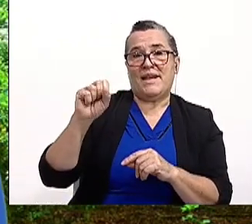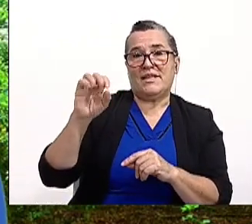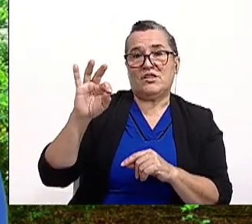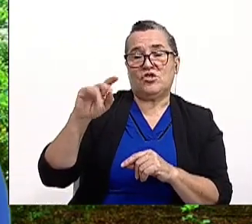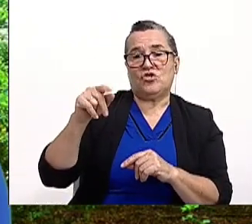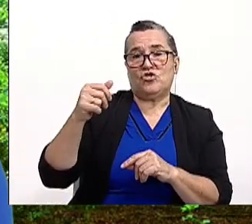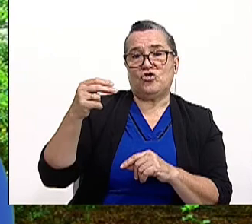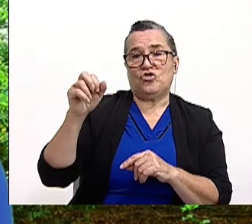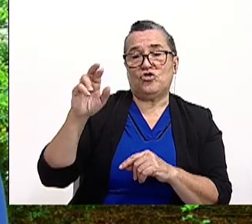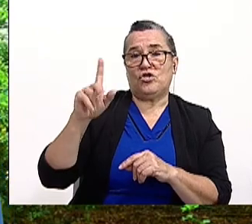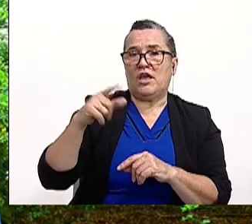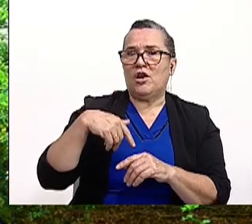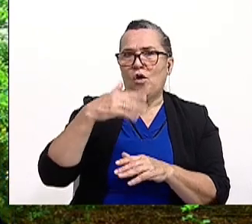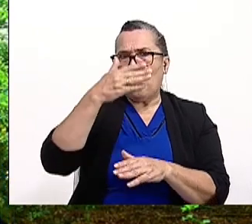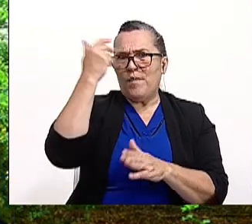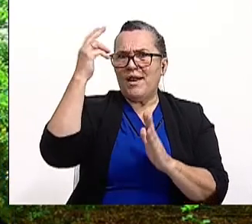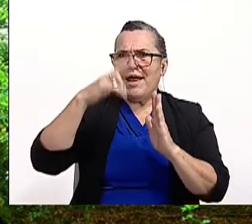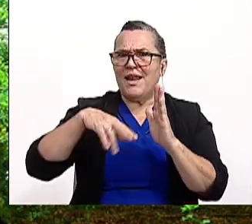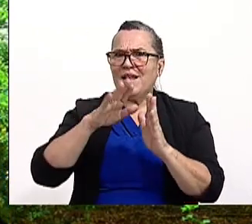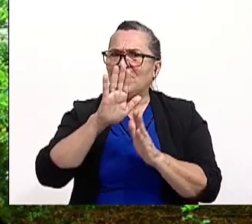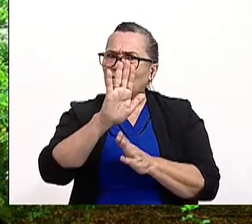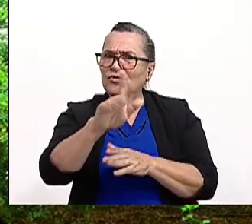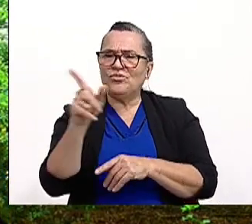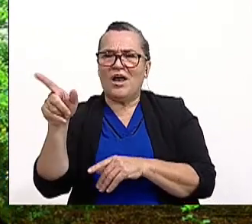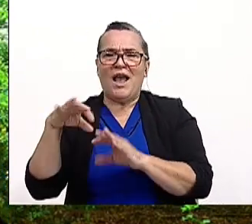forget to read yours to your family.